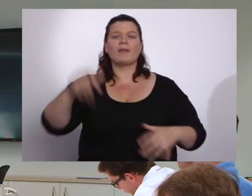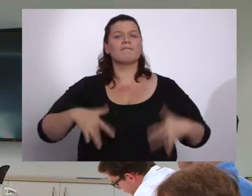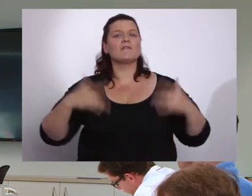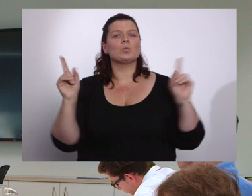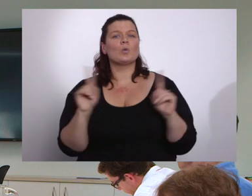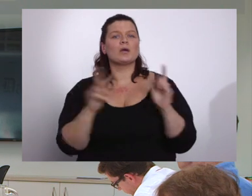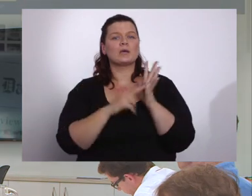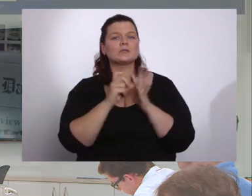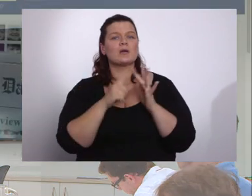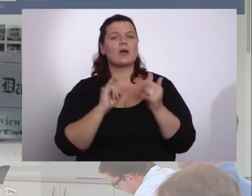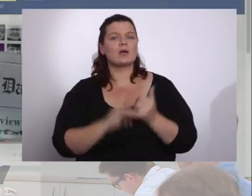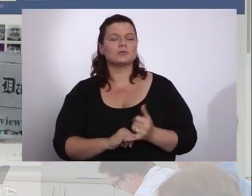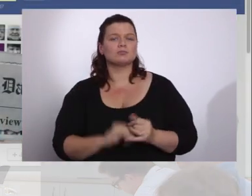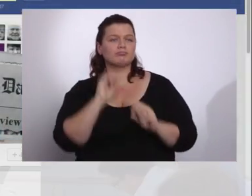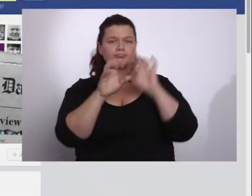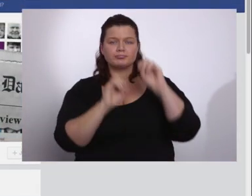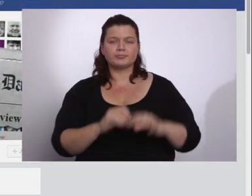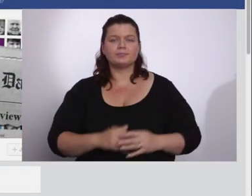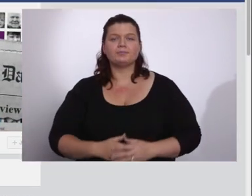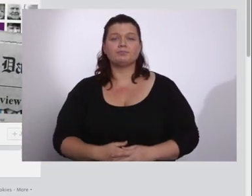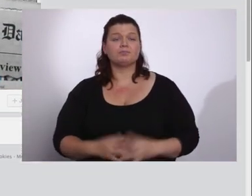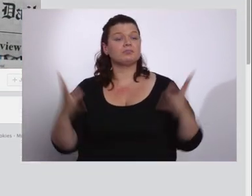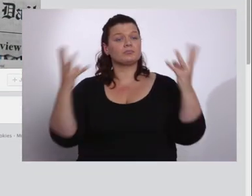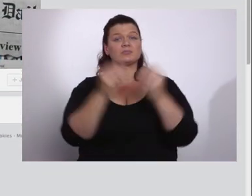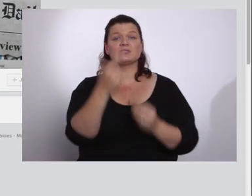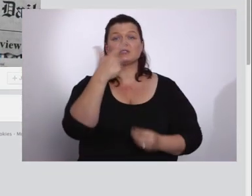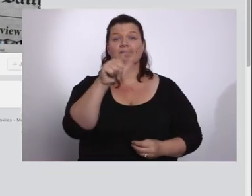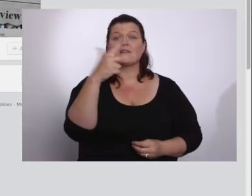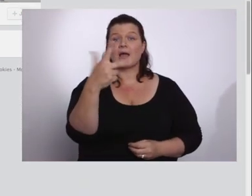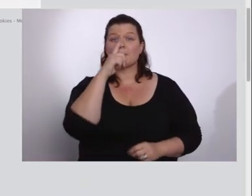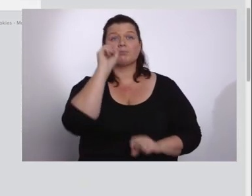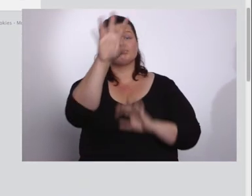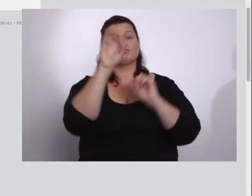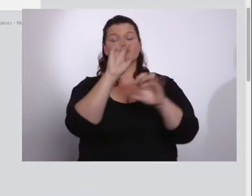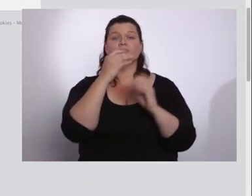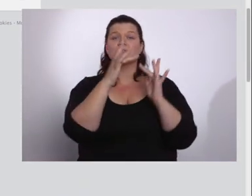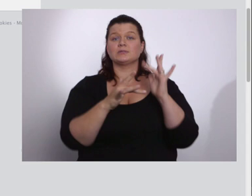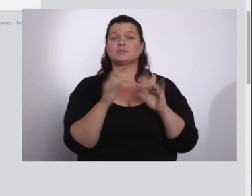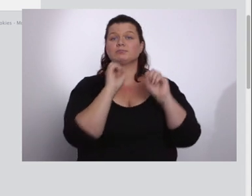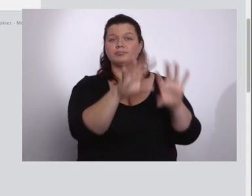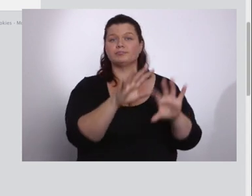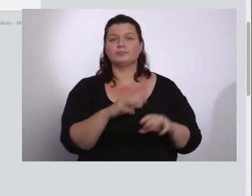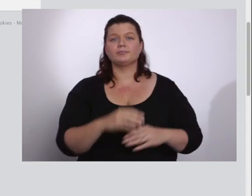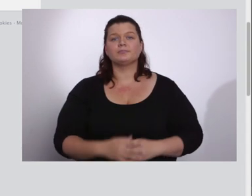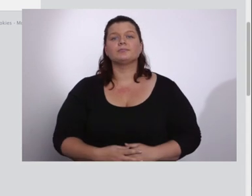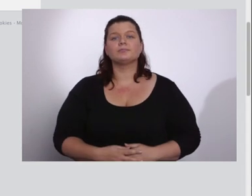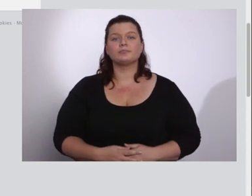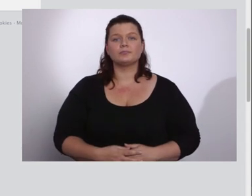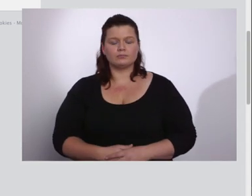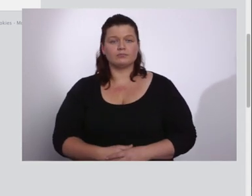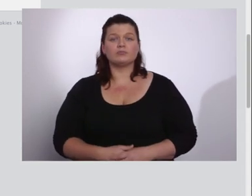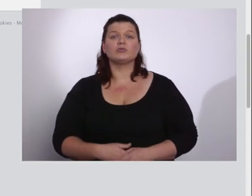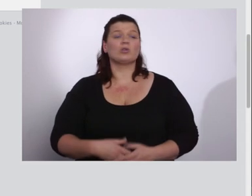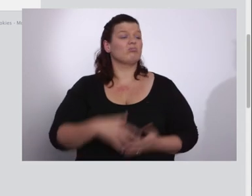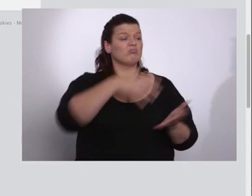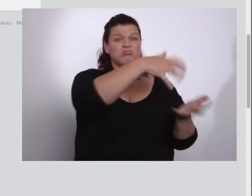the advocate witnesses via our Facebook page and Twitter feed, we interacted with a further 78 people across